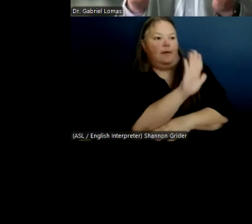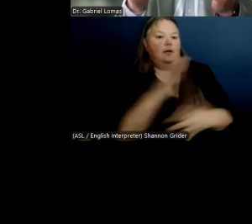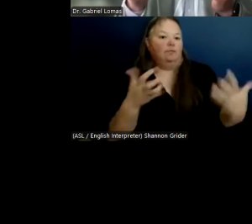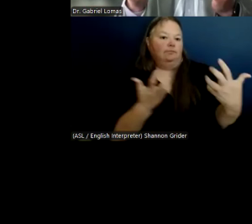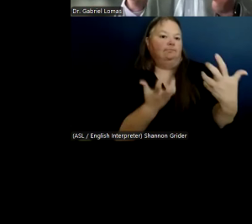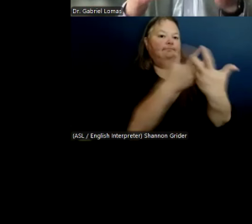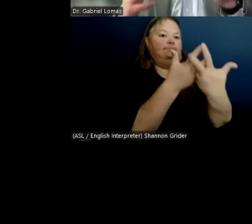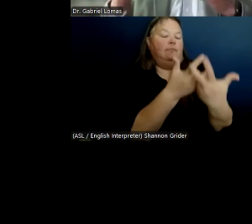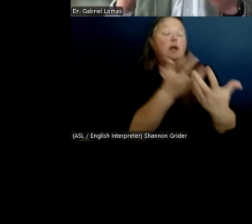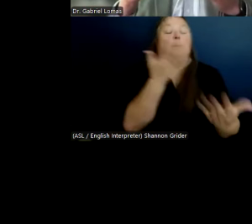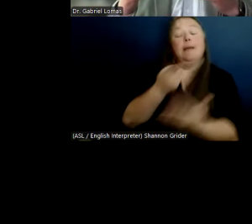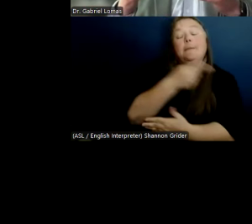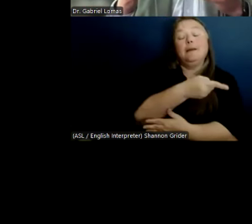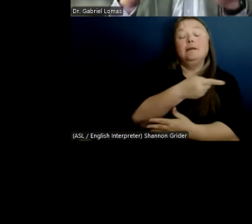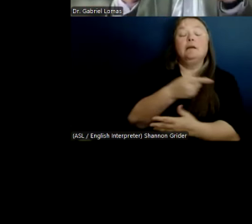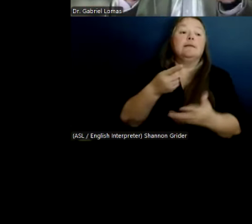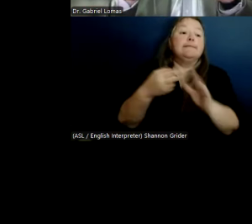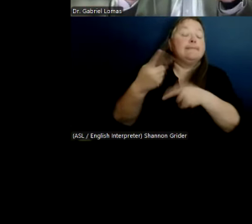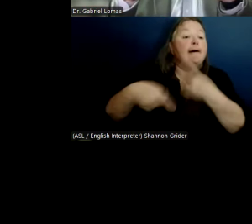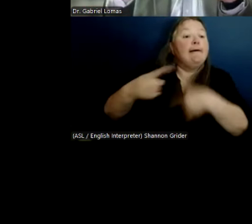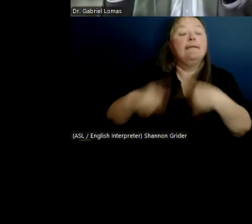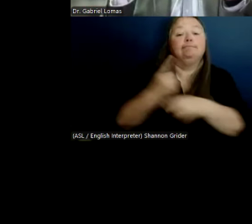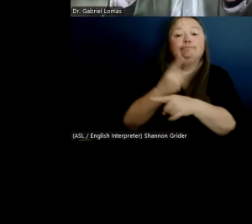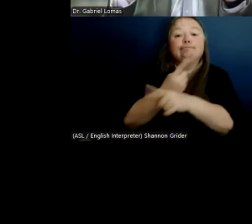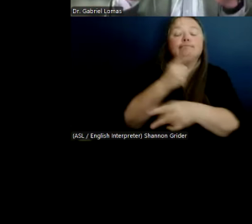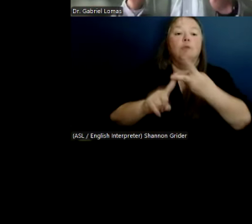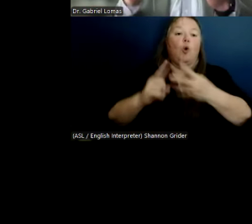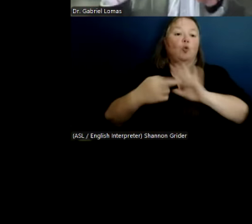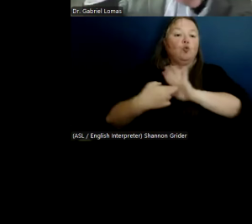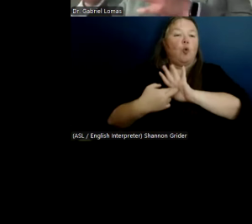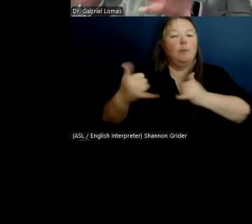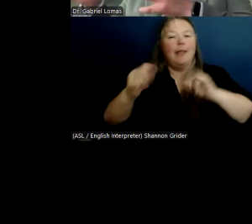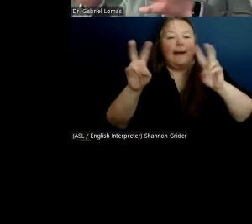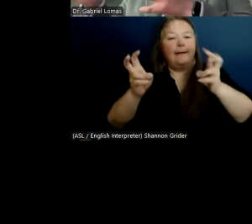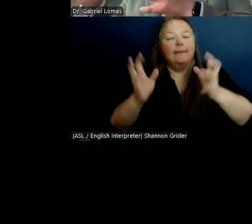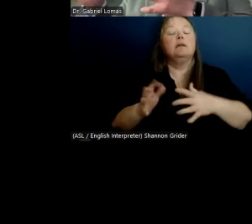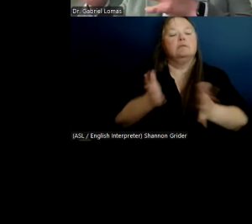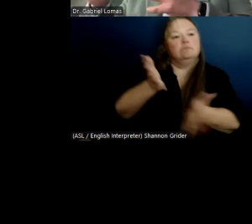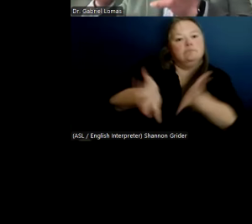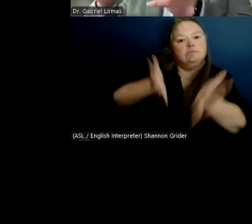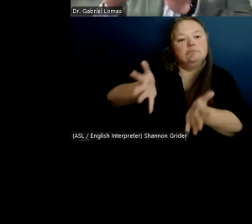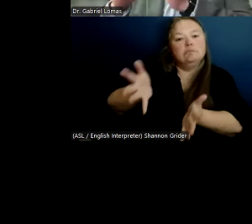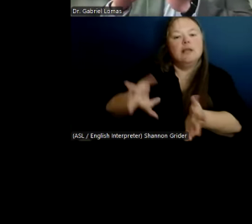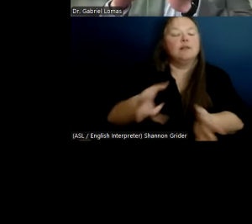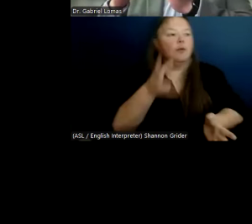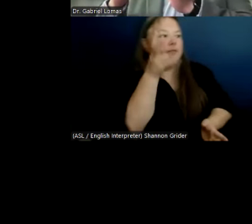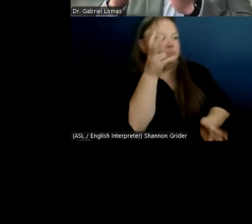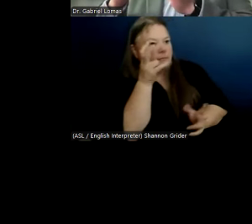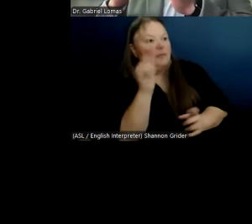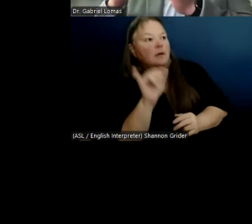might be signing or role playing, and then the CDI is processing that, then they put it into sign language, and then the hearing